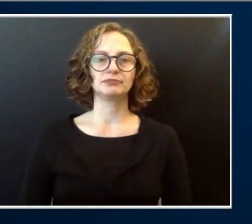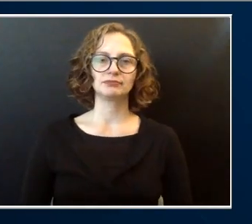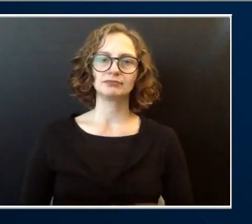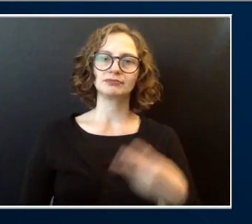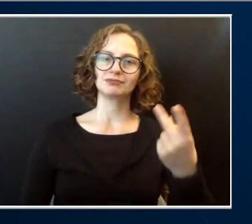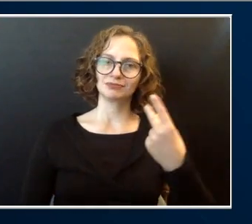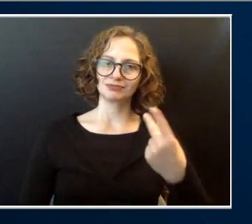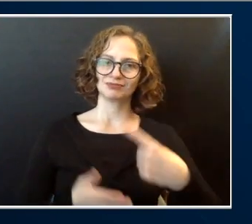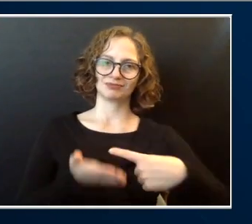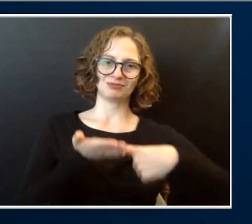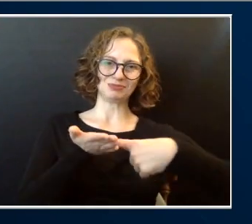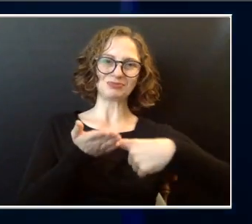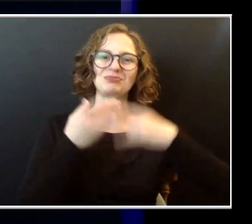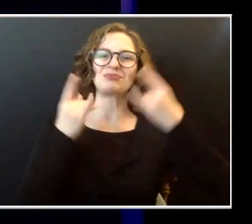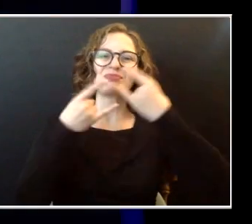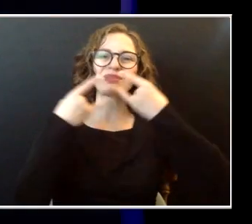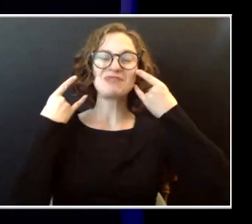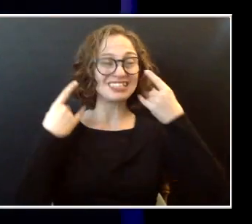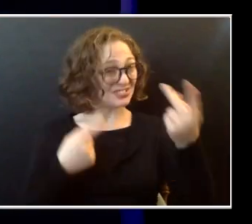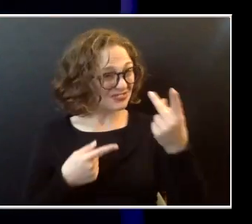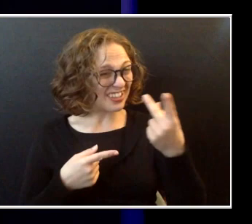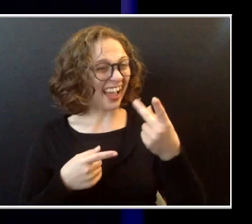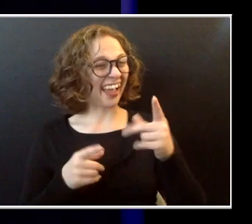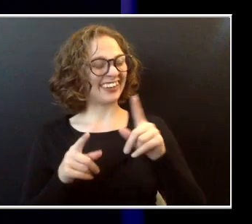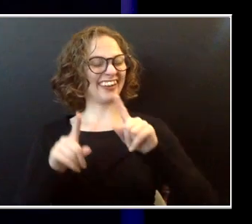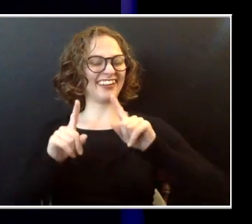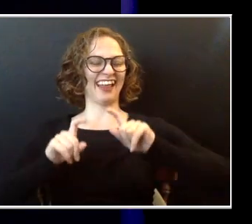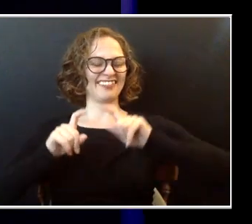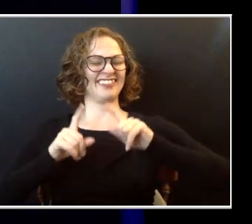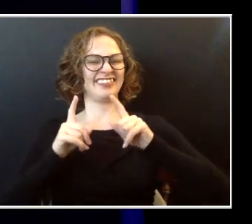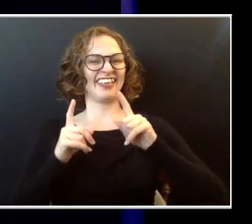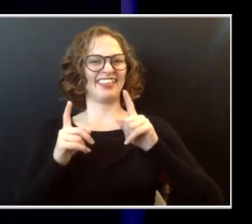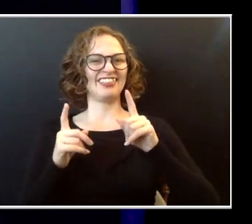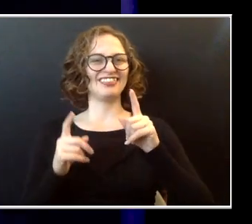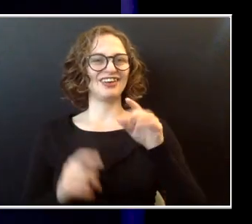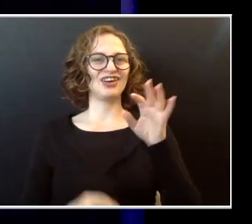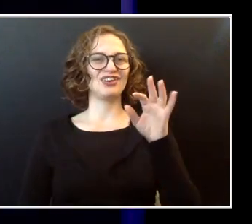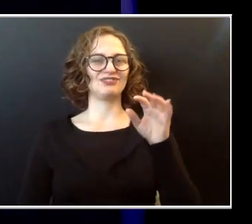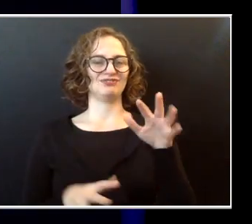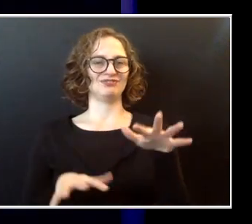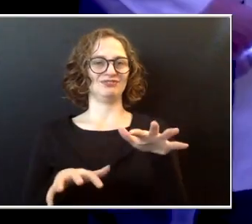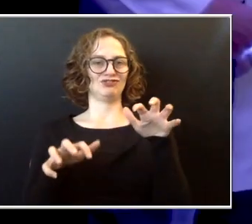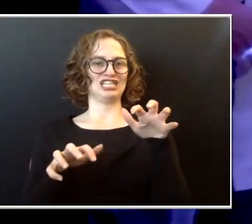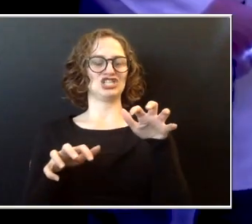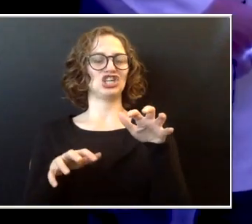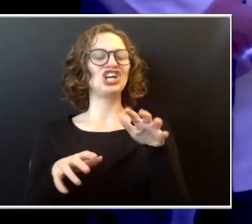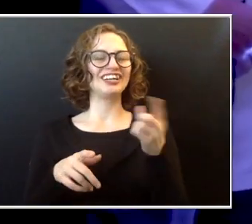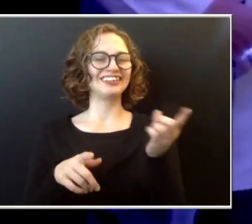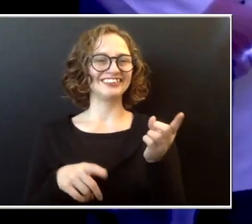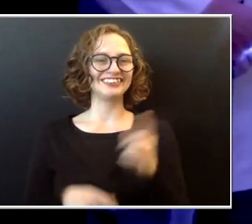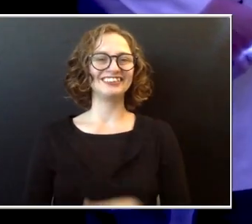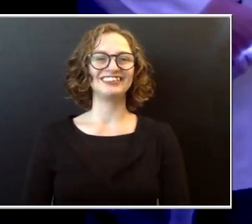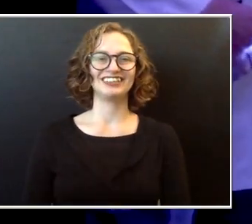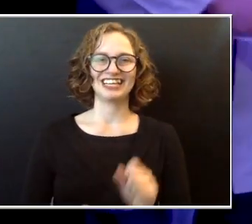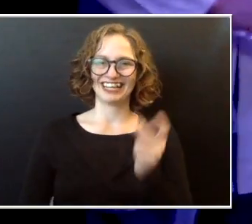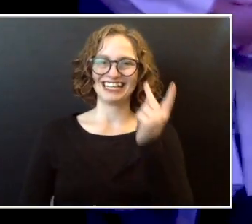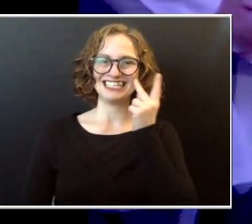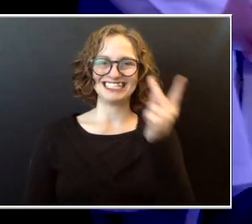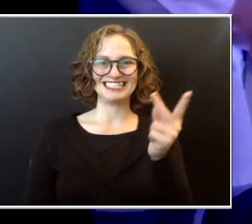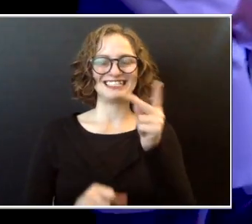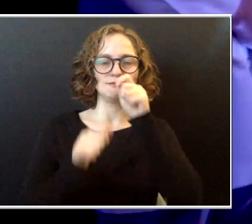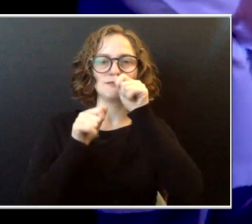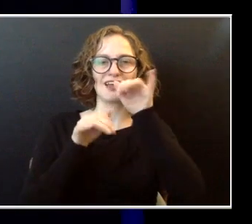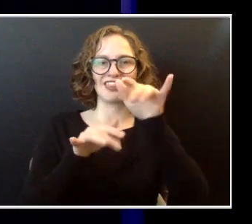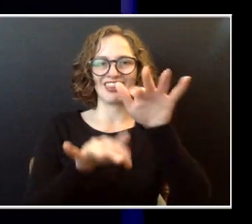to make a few pointers about that. Yeah. There was a new article published in JAMA Network on the open side of Open Network about reviewing